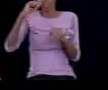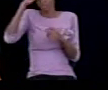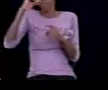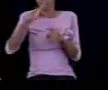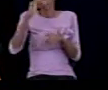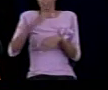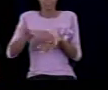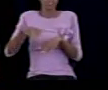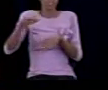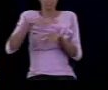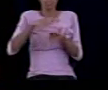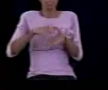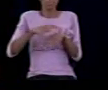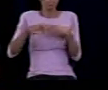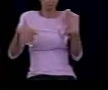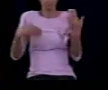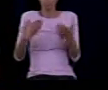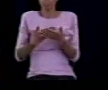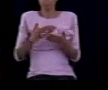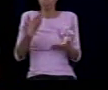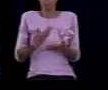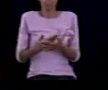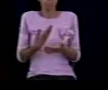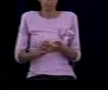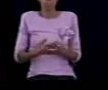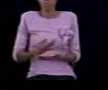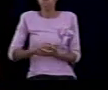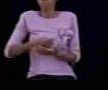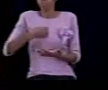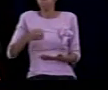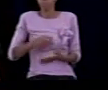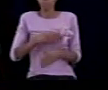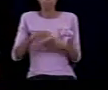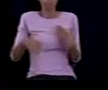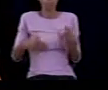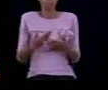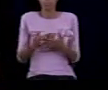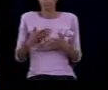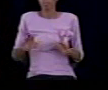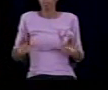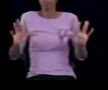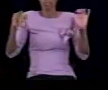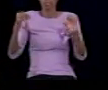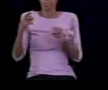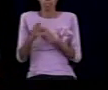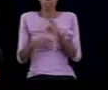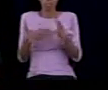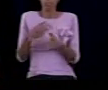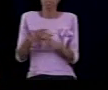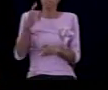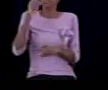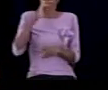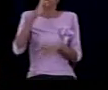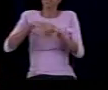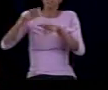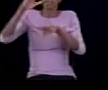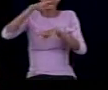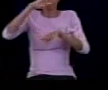philosophy and wisdom and money and treasure and all the seven wonders of the world. Like, you're above all those